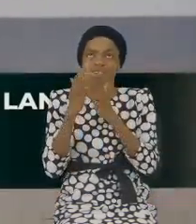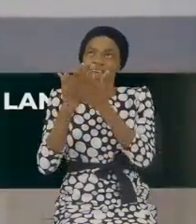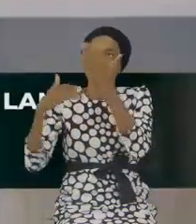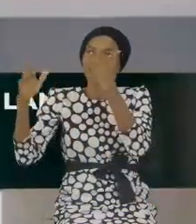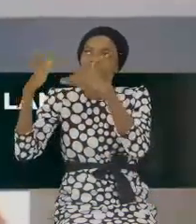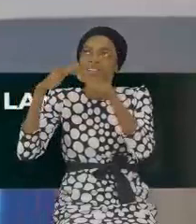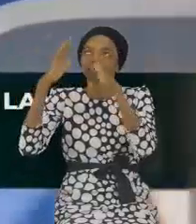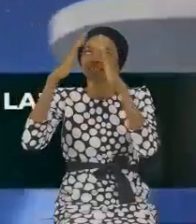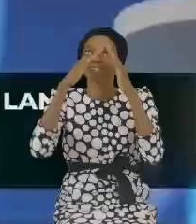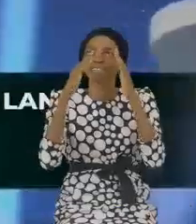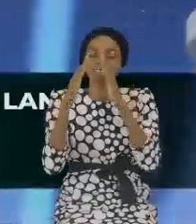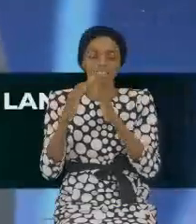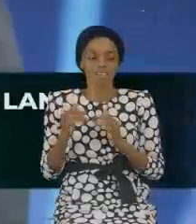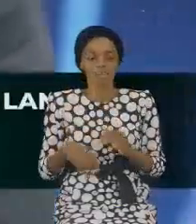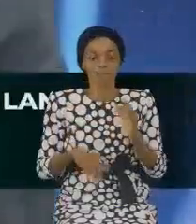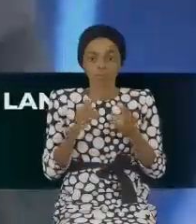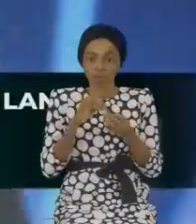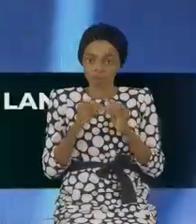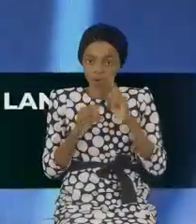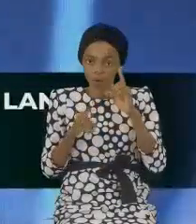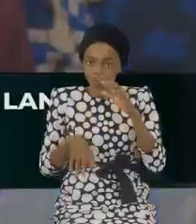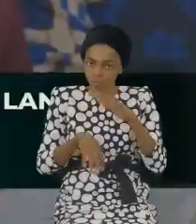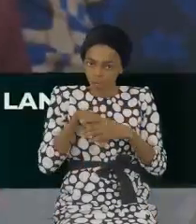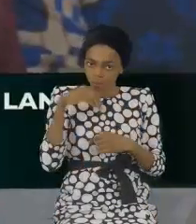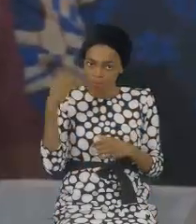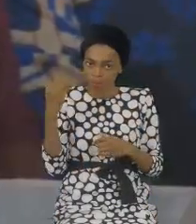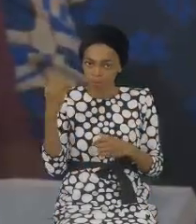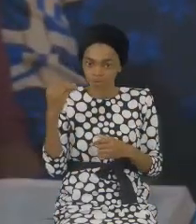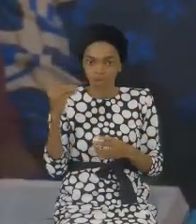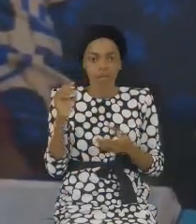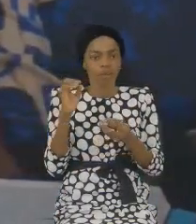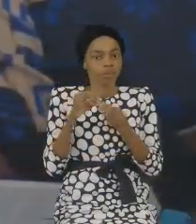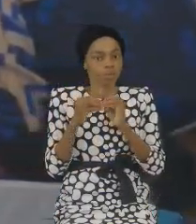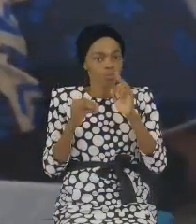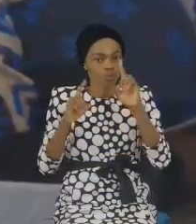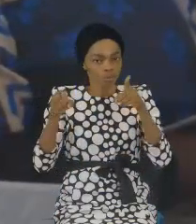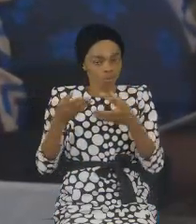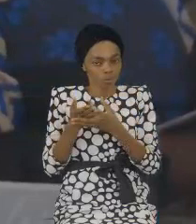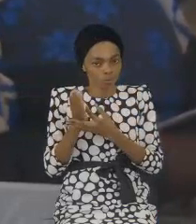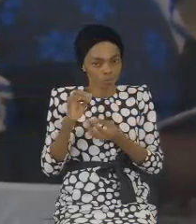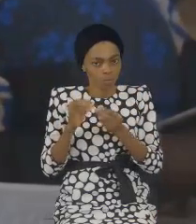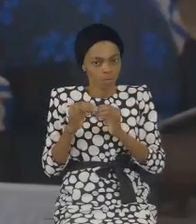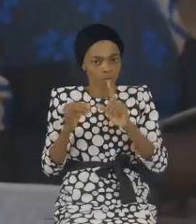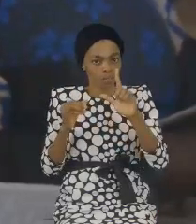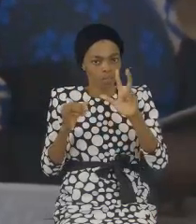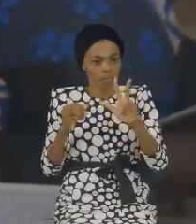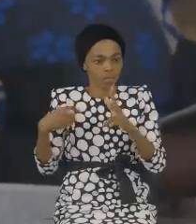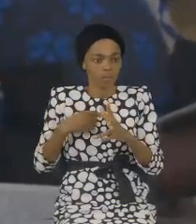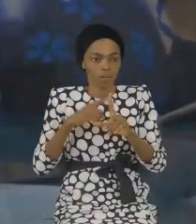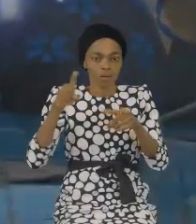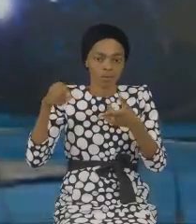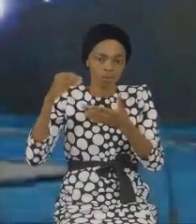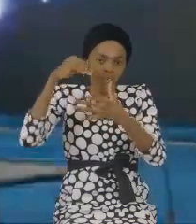Number one, out of. Number two, we're going through. Number three, we go in. And as